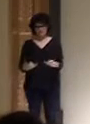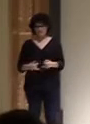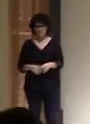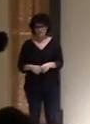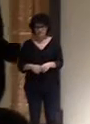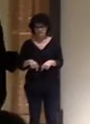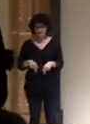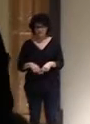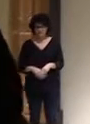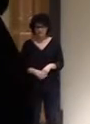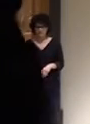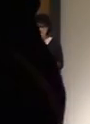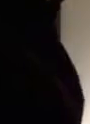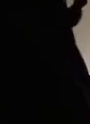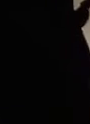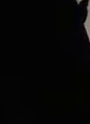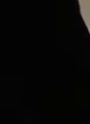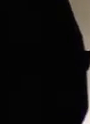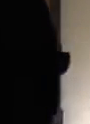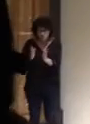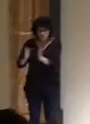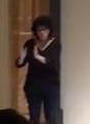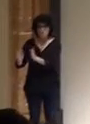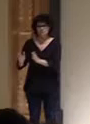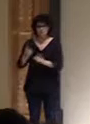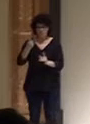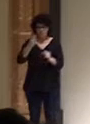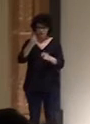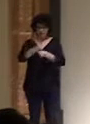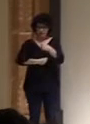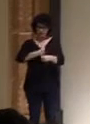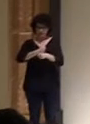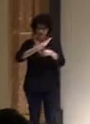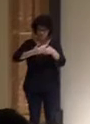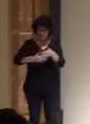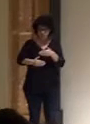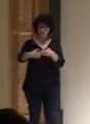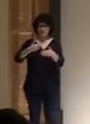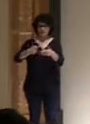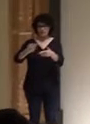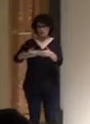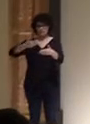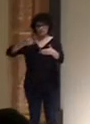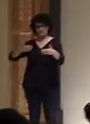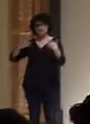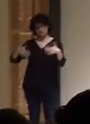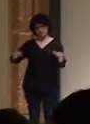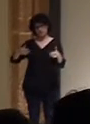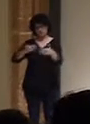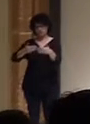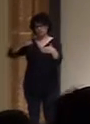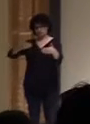1.5 years time lag with that sort of advance. But we quickly decided that it would be